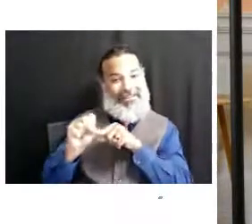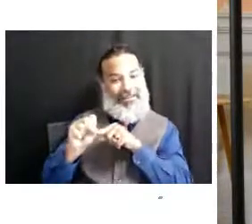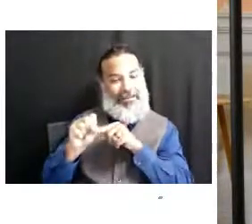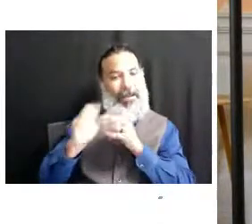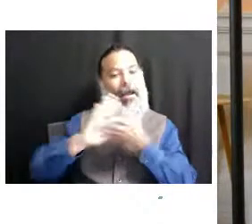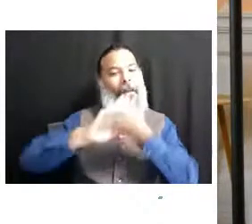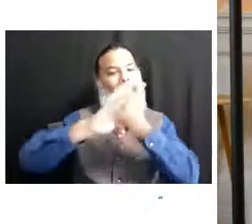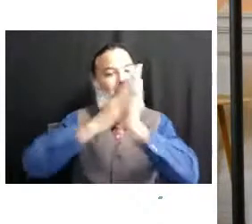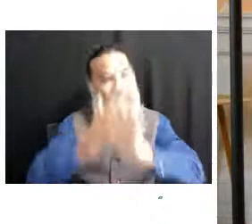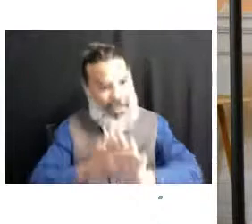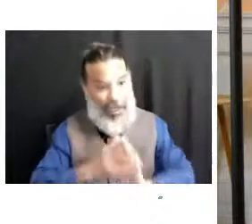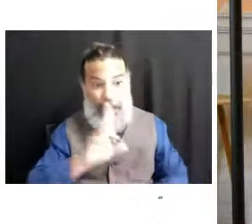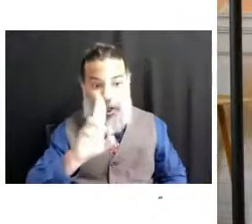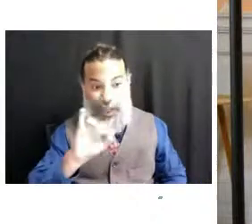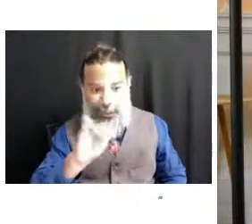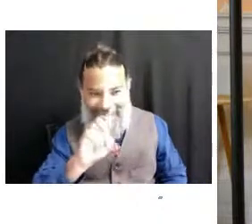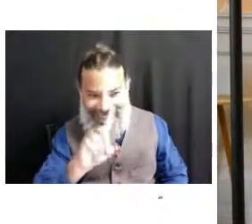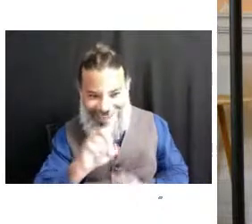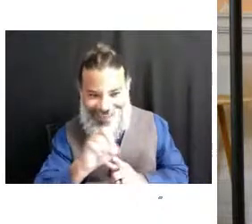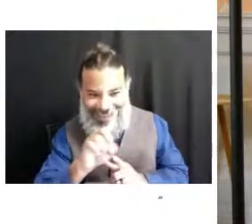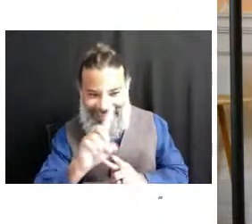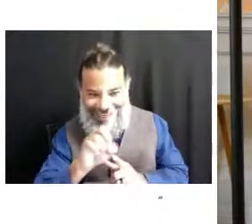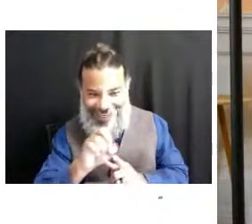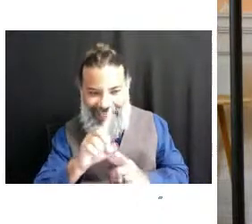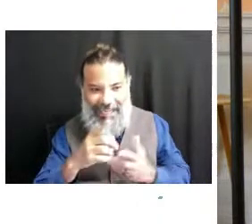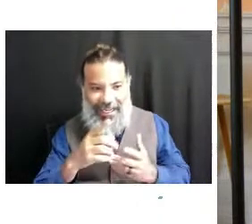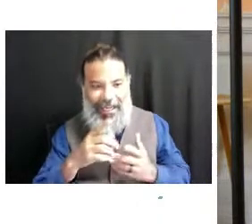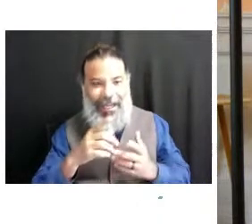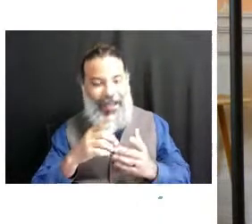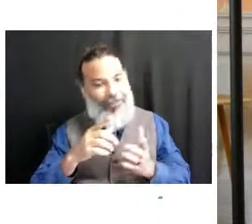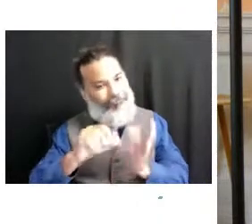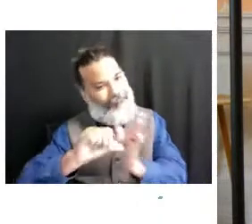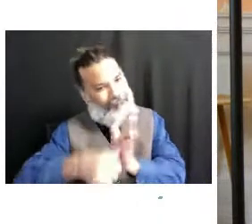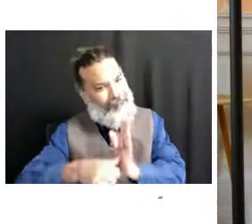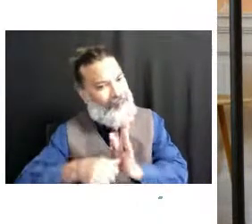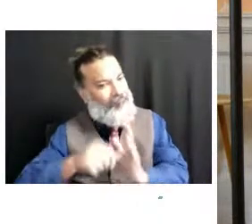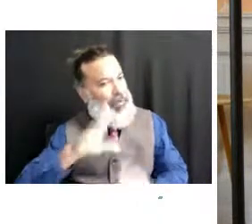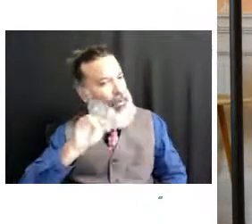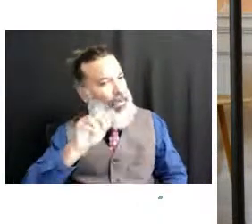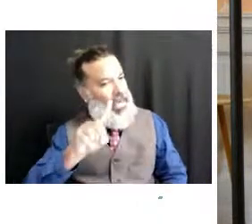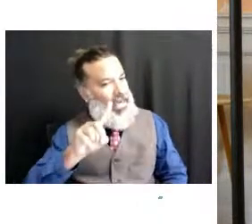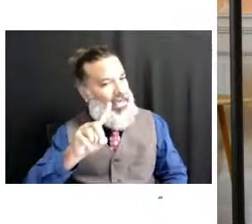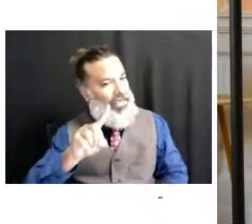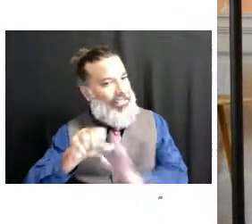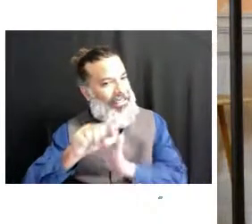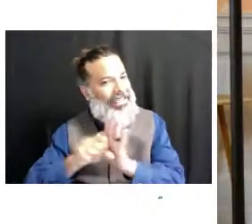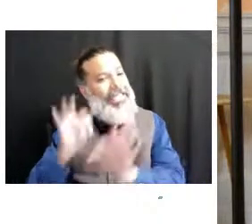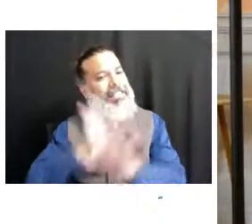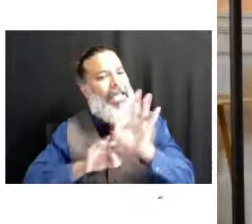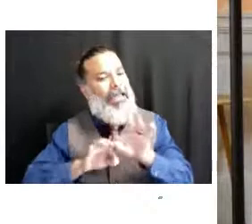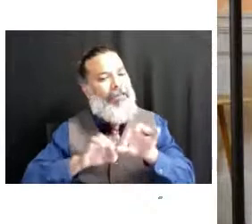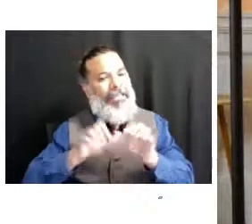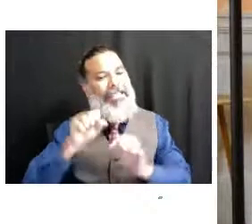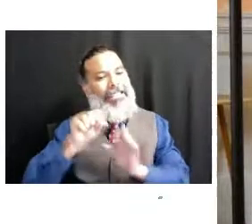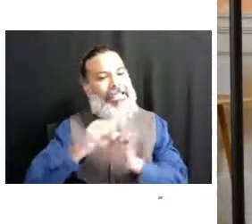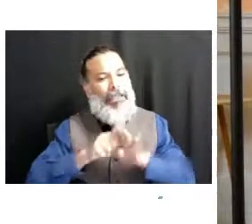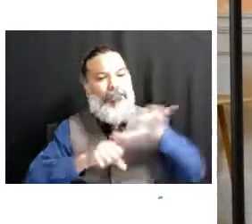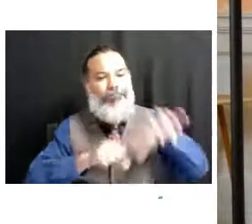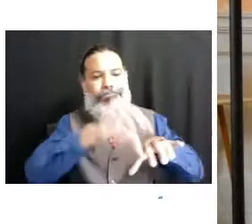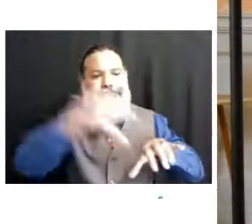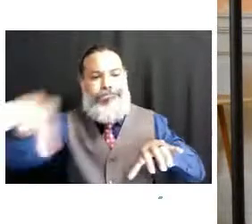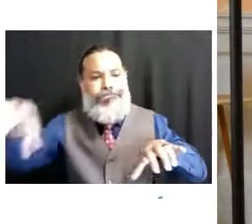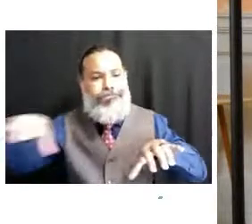a united, with the emphasis on united, rather than states and the emphasis